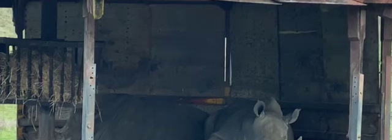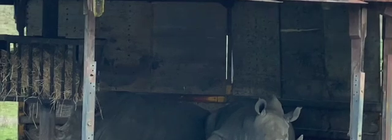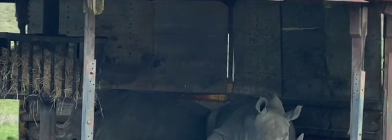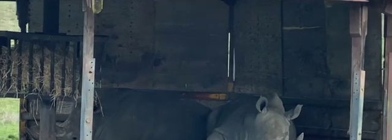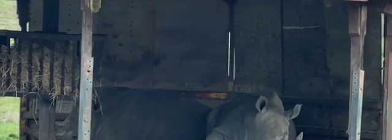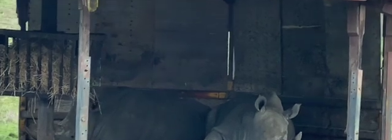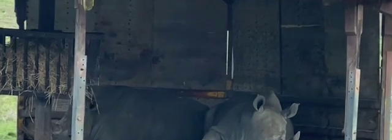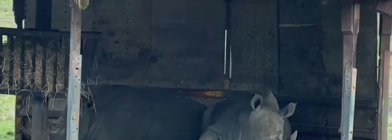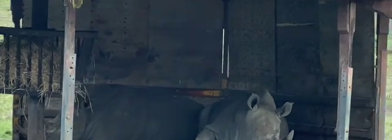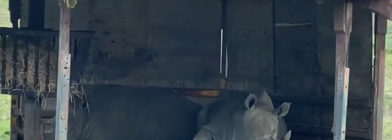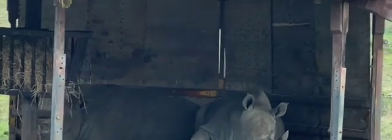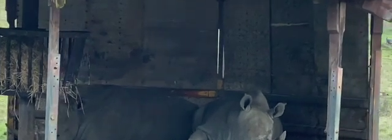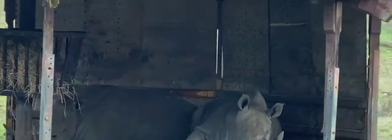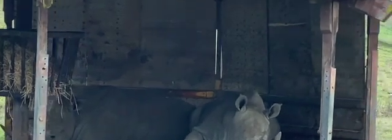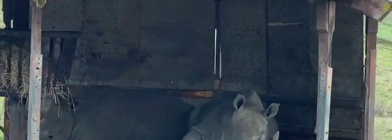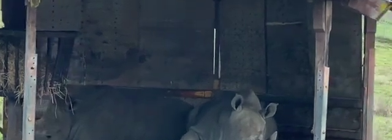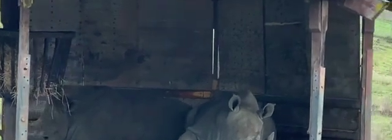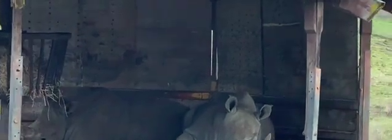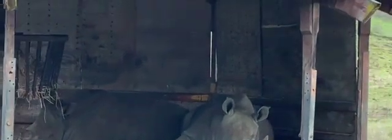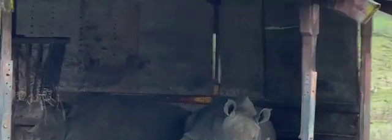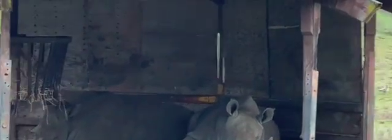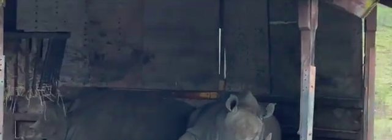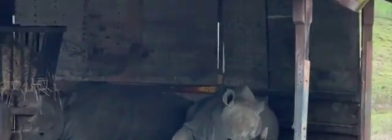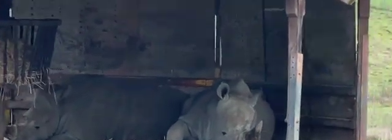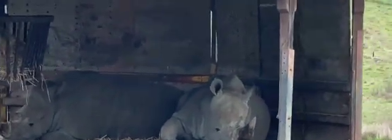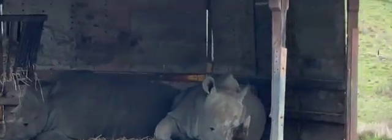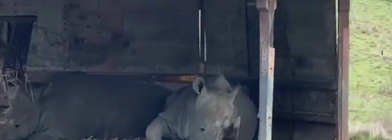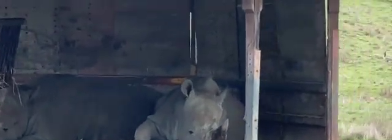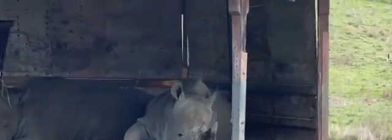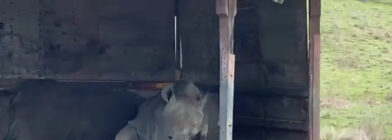Let's move forward and see if we can catch different angles.